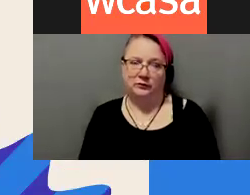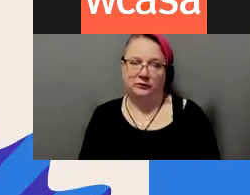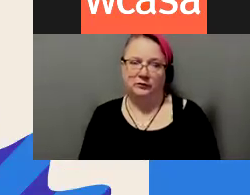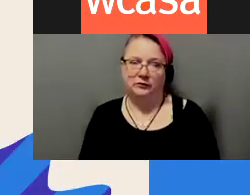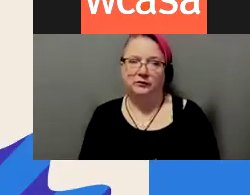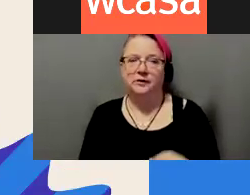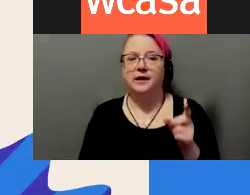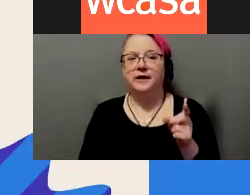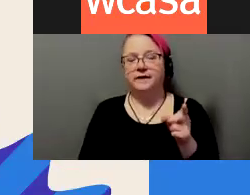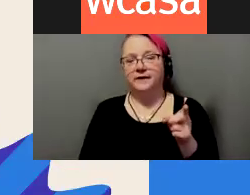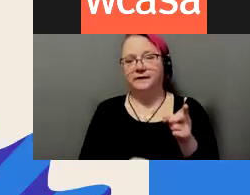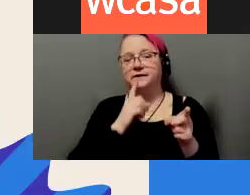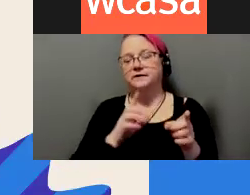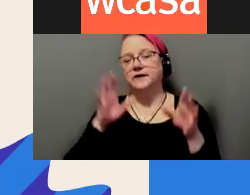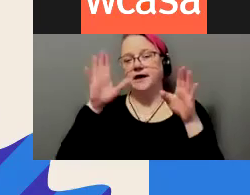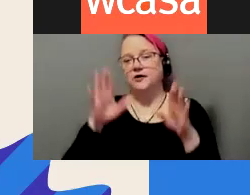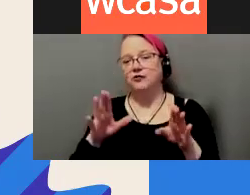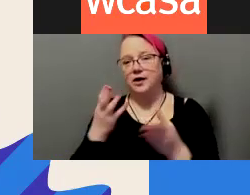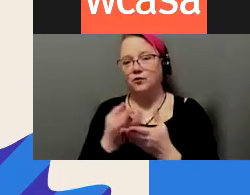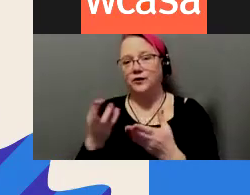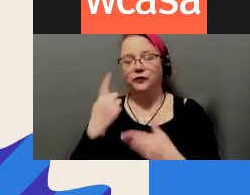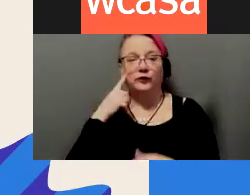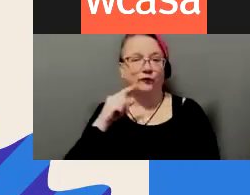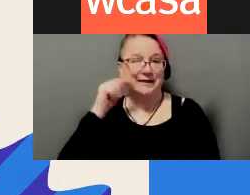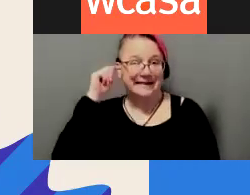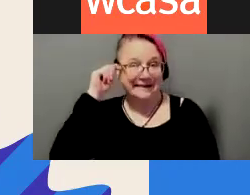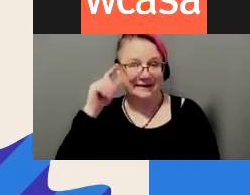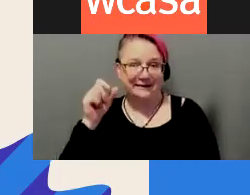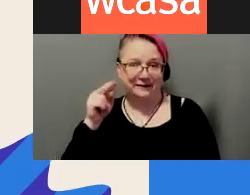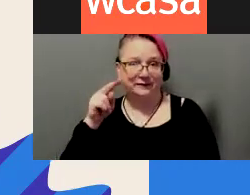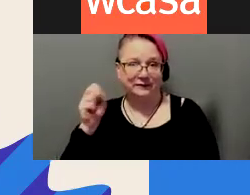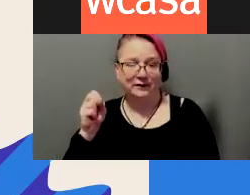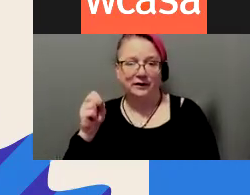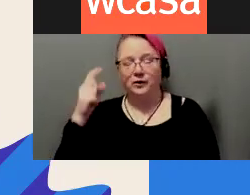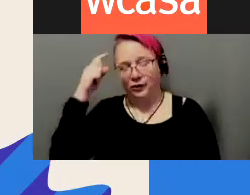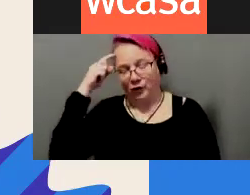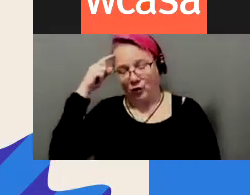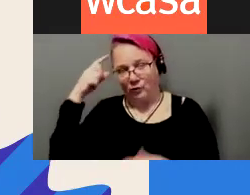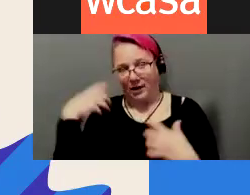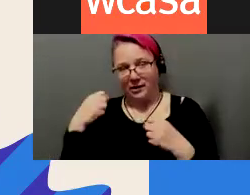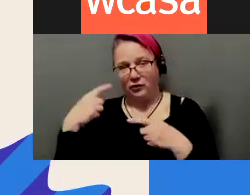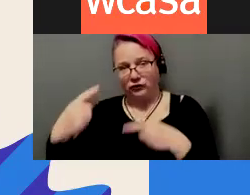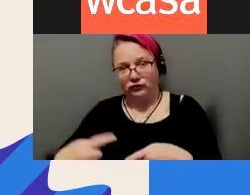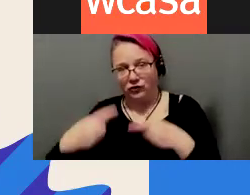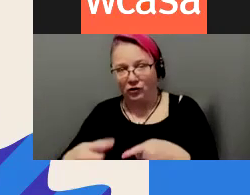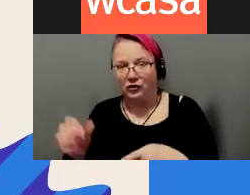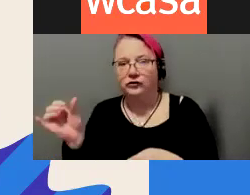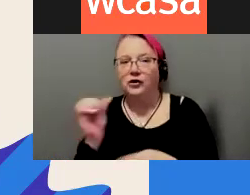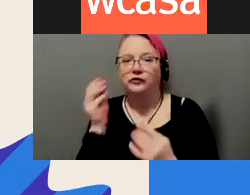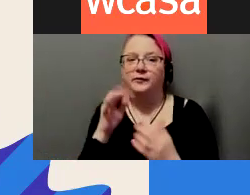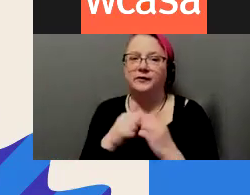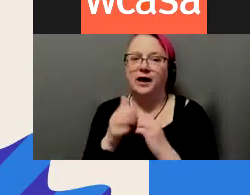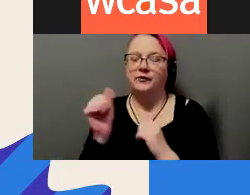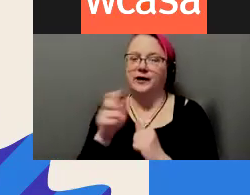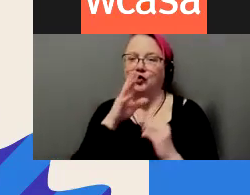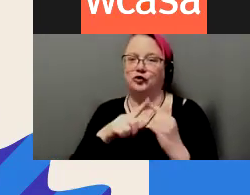This is a great resource for teens to use when navigating their own mental health struggles, as well as information on how they can talk to their peers